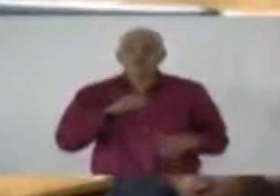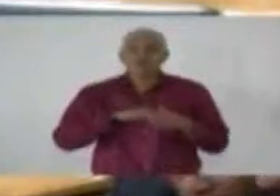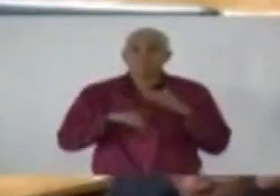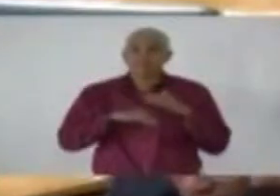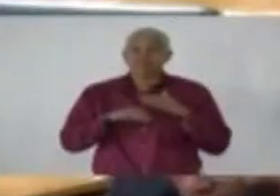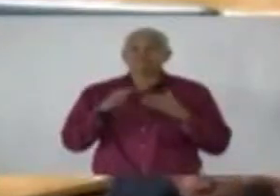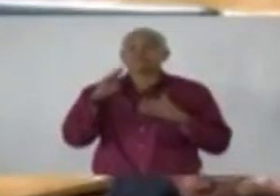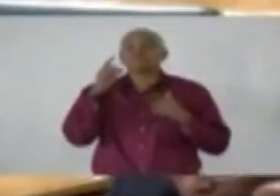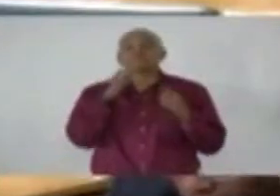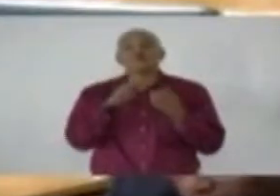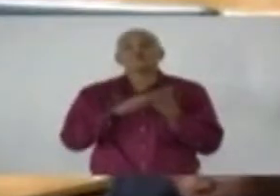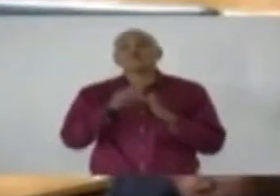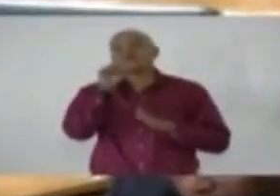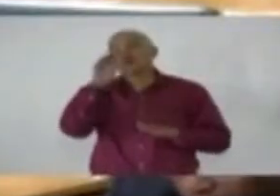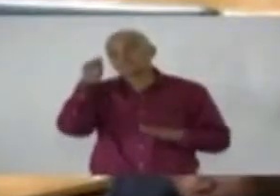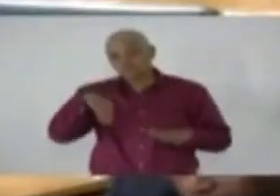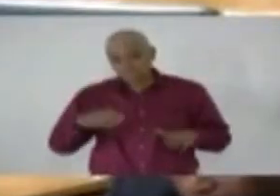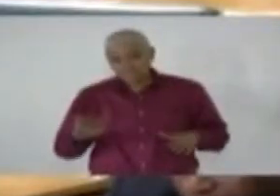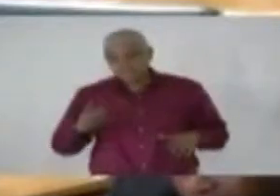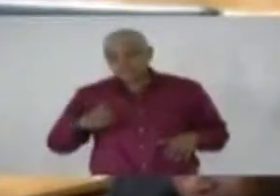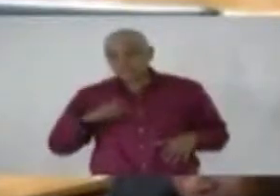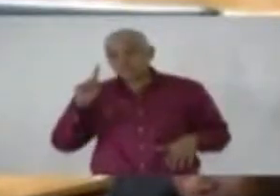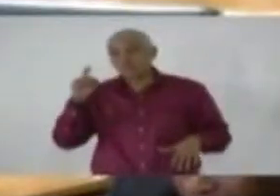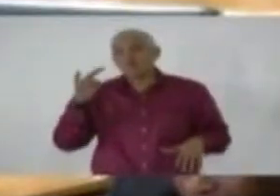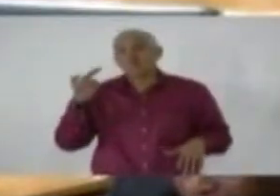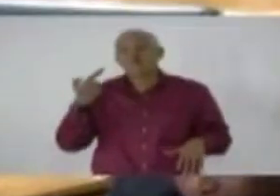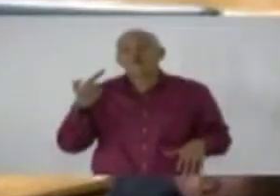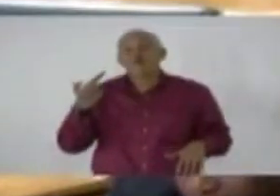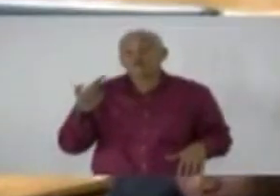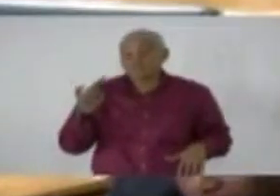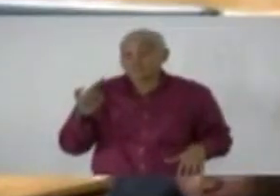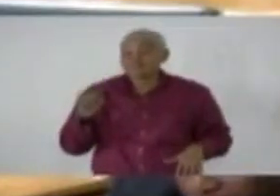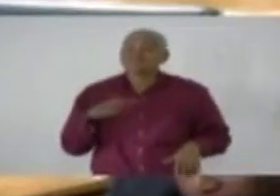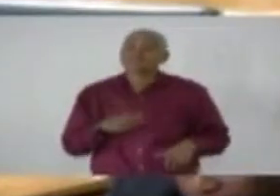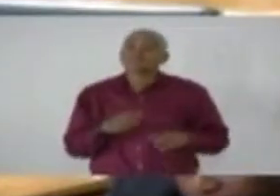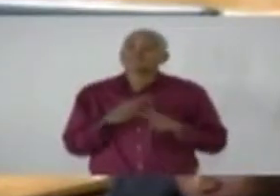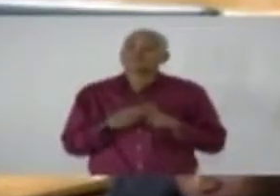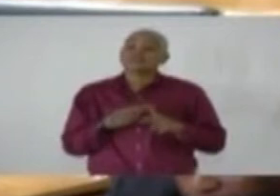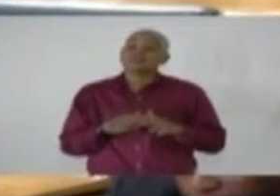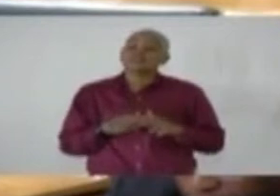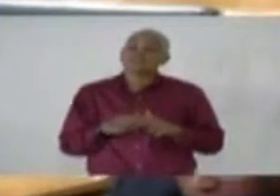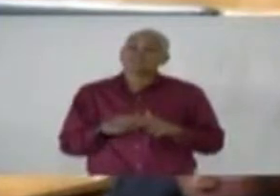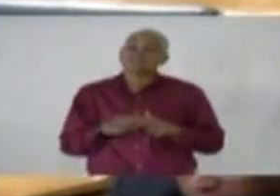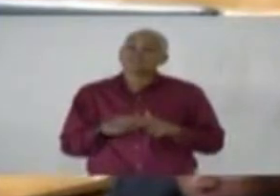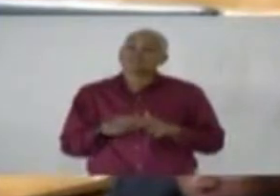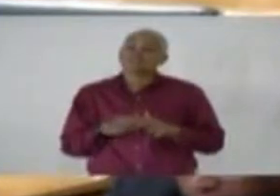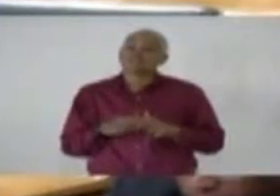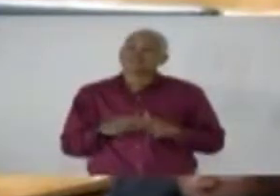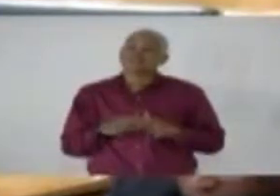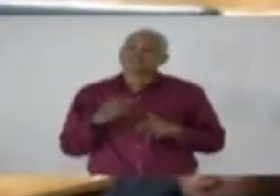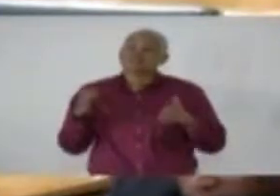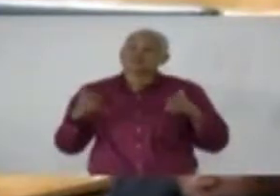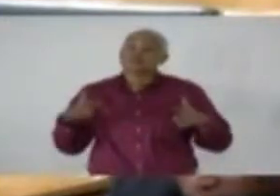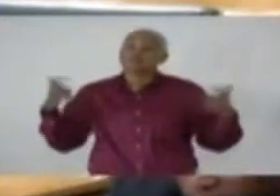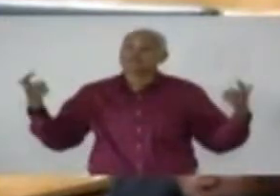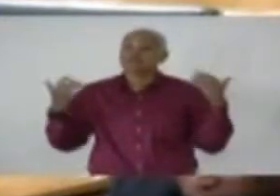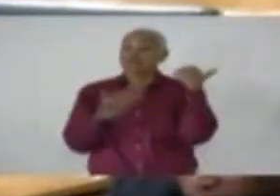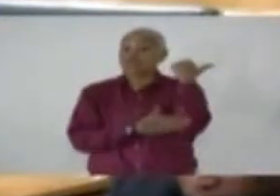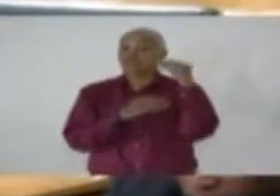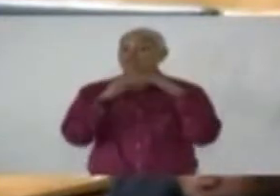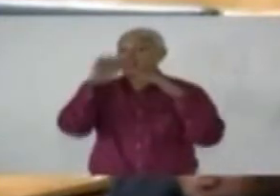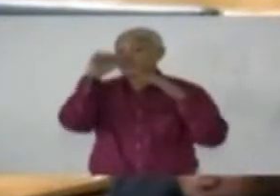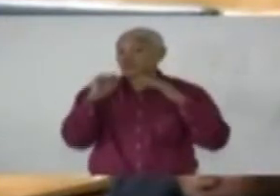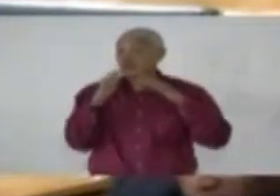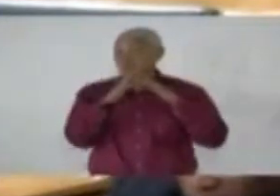1%. So we have 121. This name, which is from a big country in South